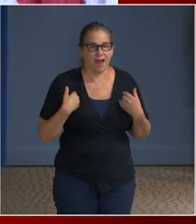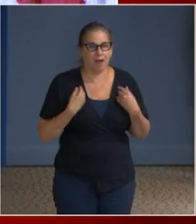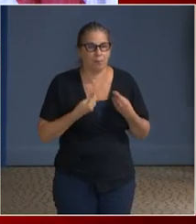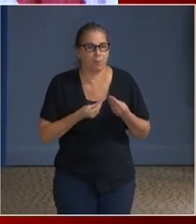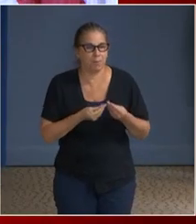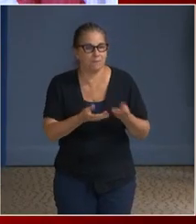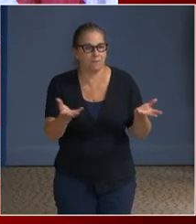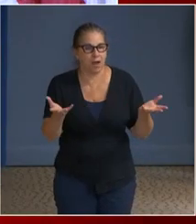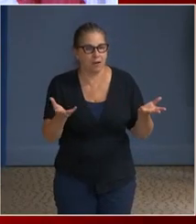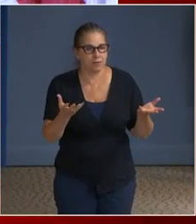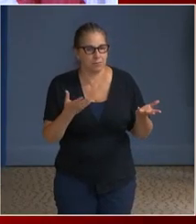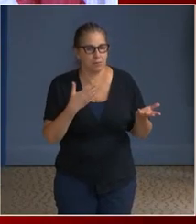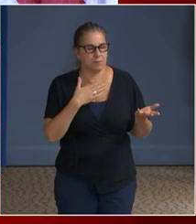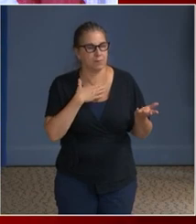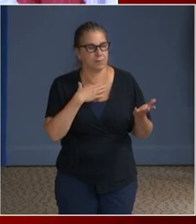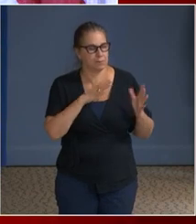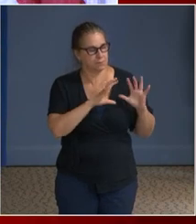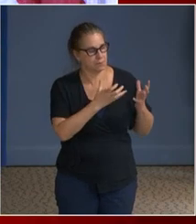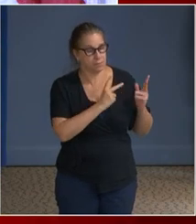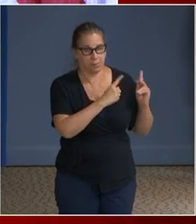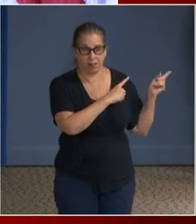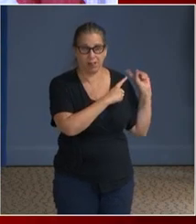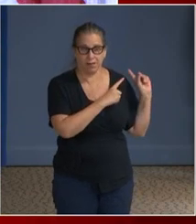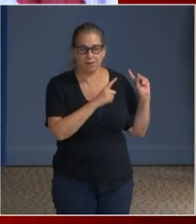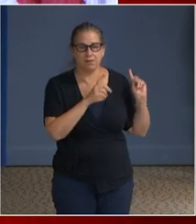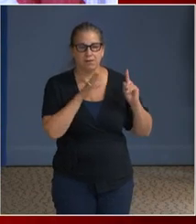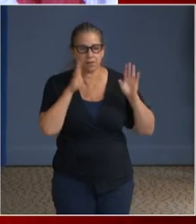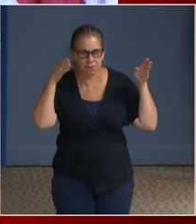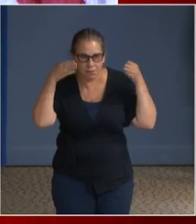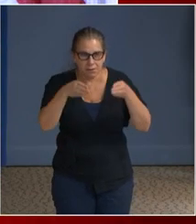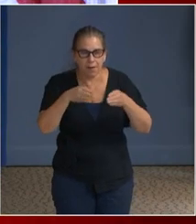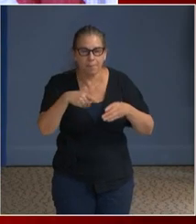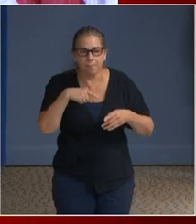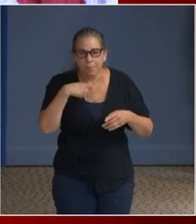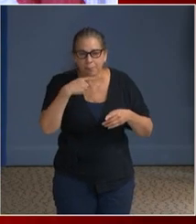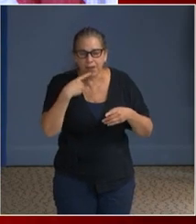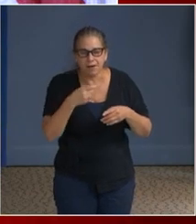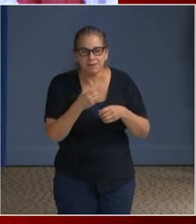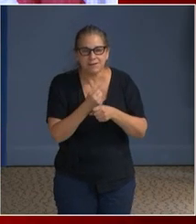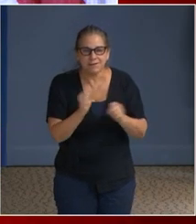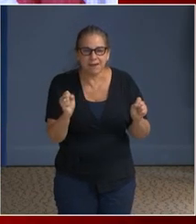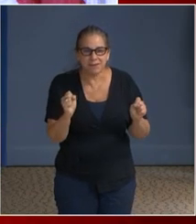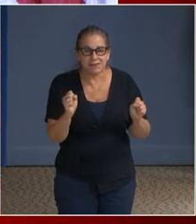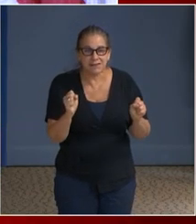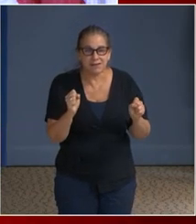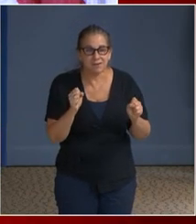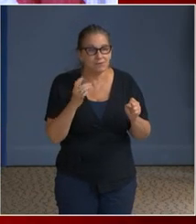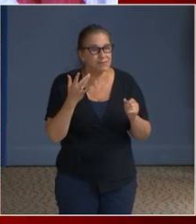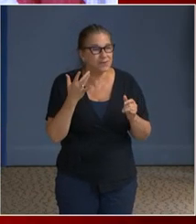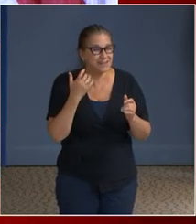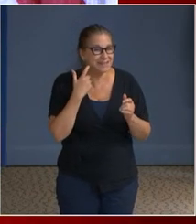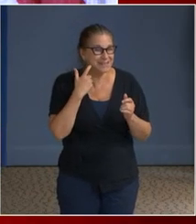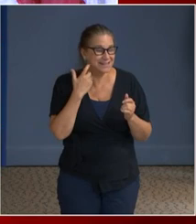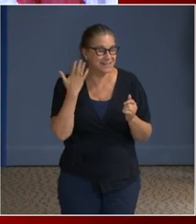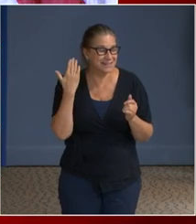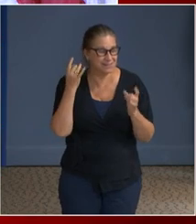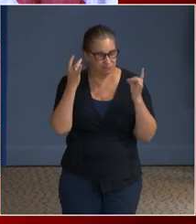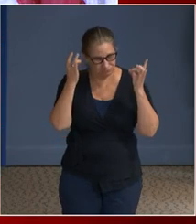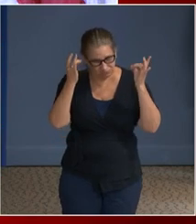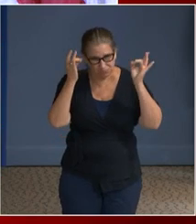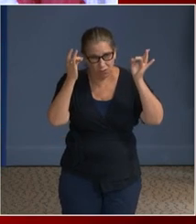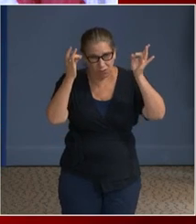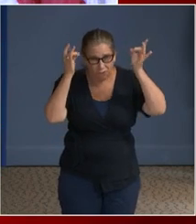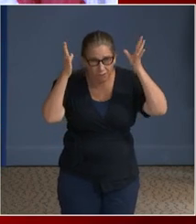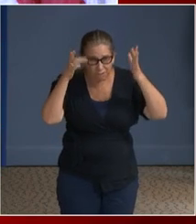public safety team, an update on a horrific shooting that occurred in the district over